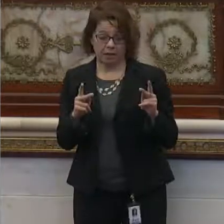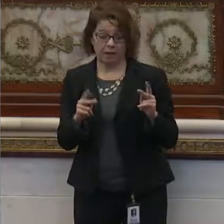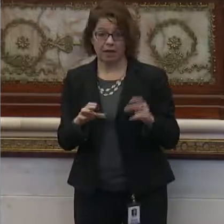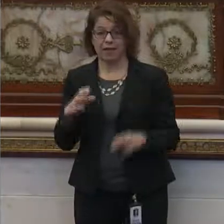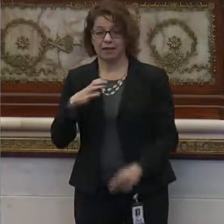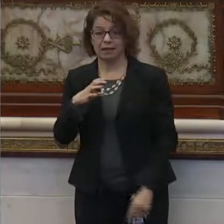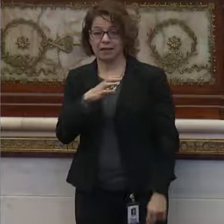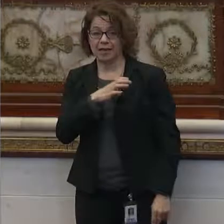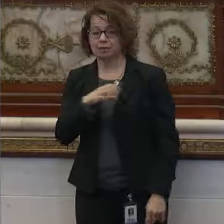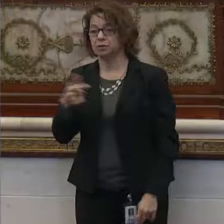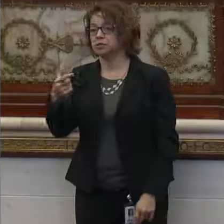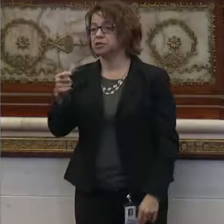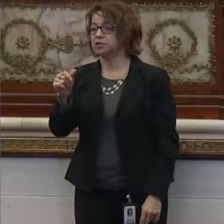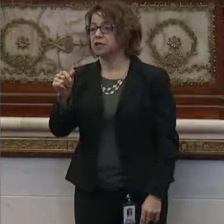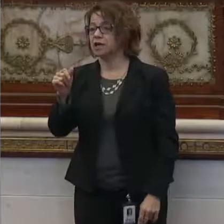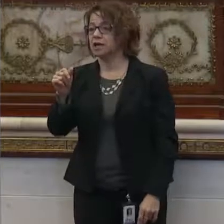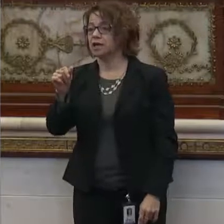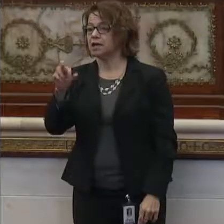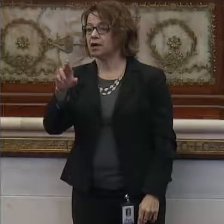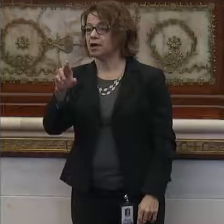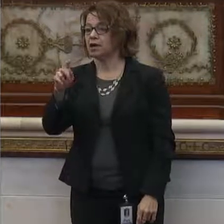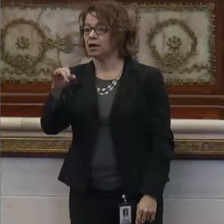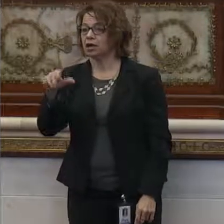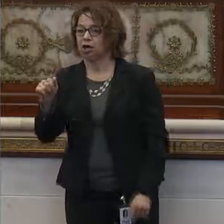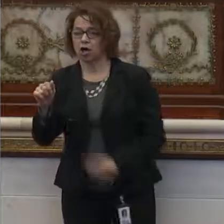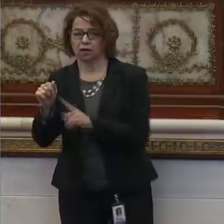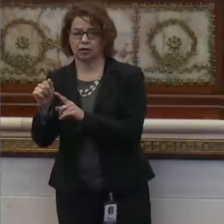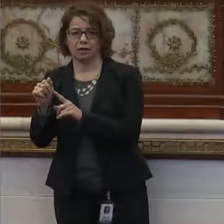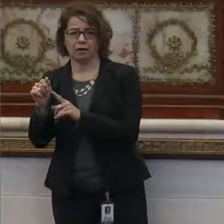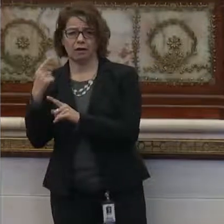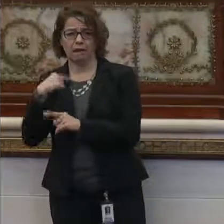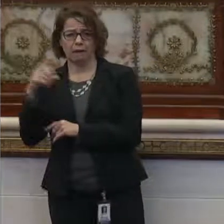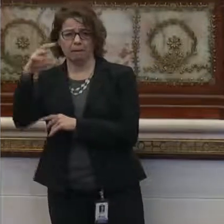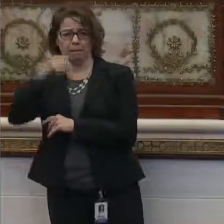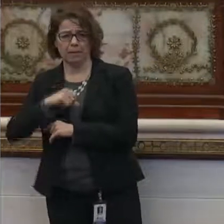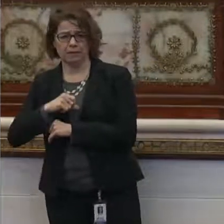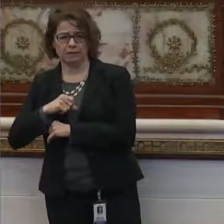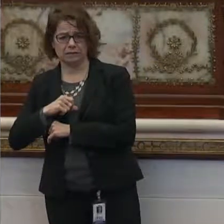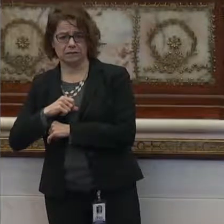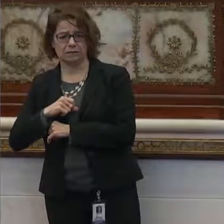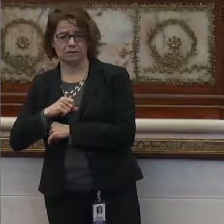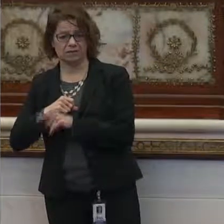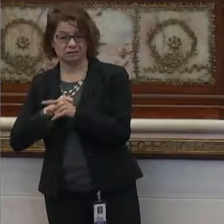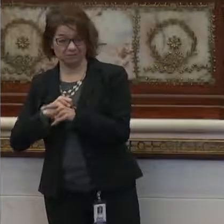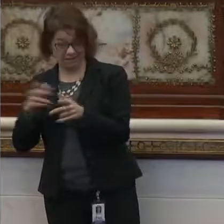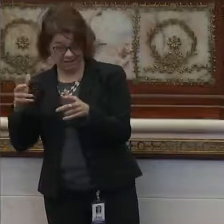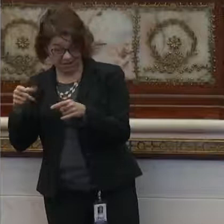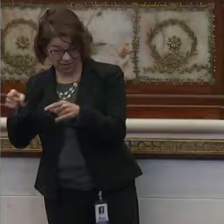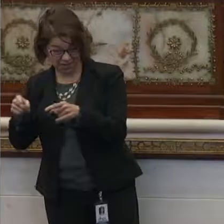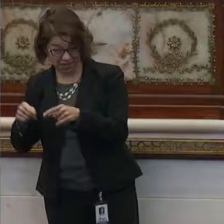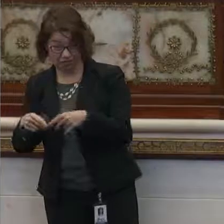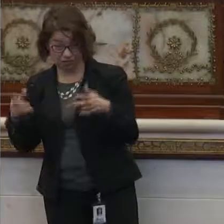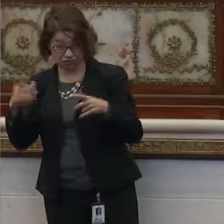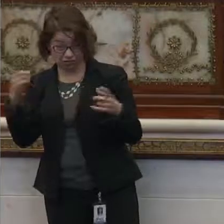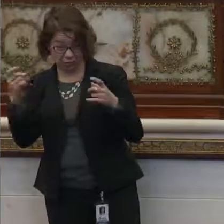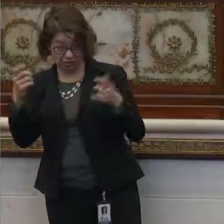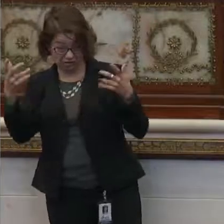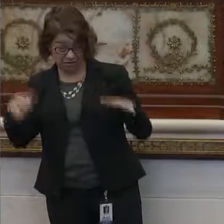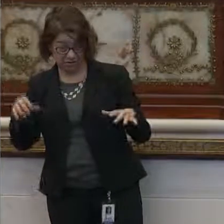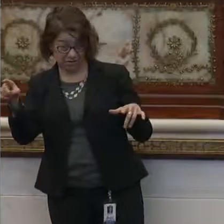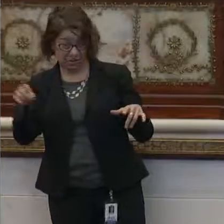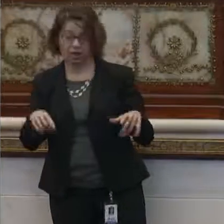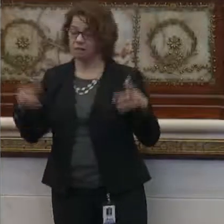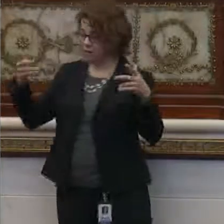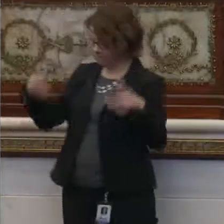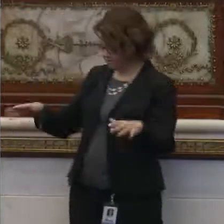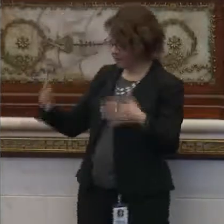Councilwoman Gauthier, I do apologize. I missed your questions. Were you done? Were you complete? Did you have additional questions? I'm